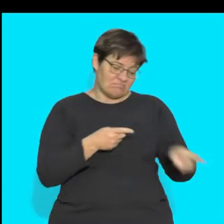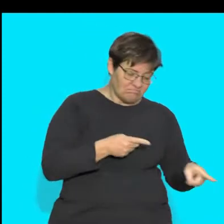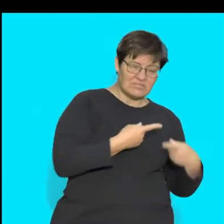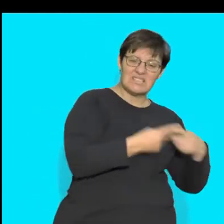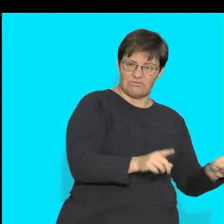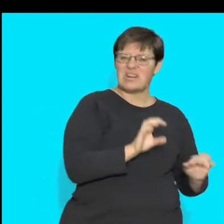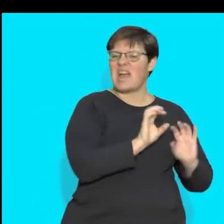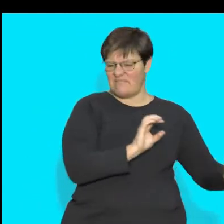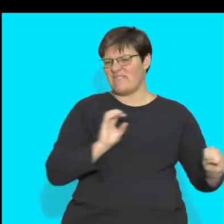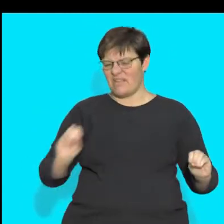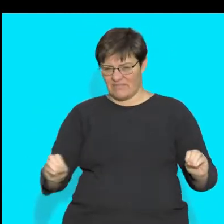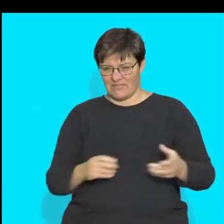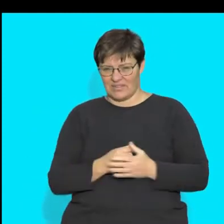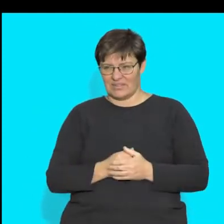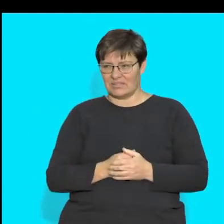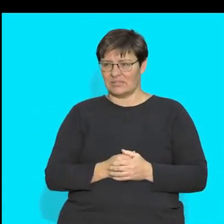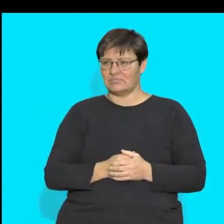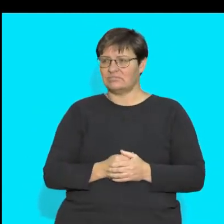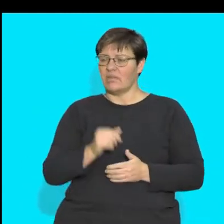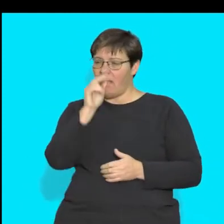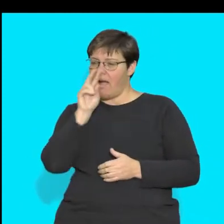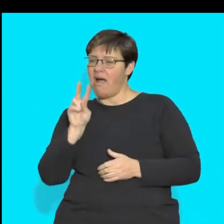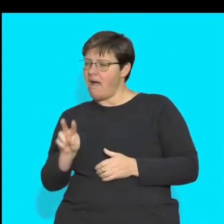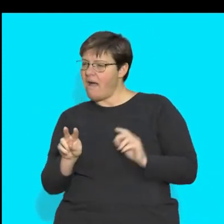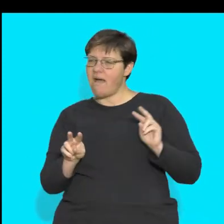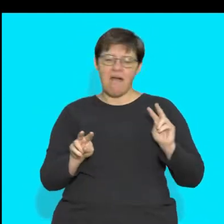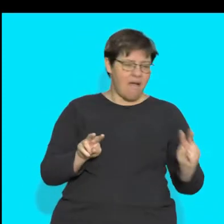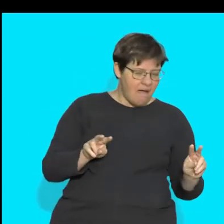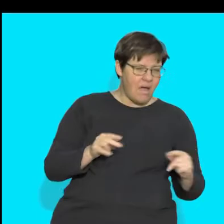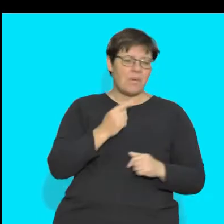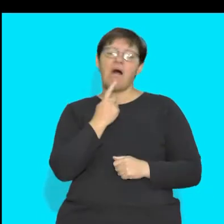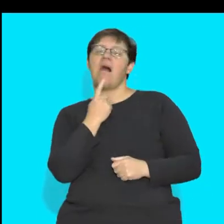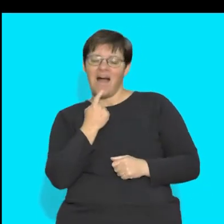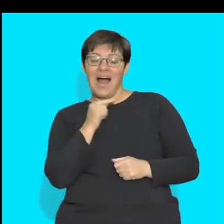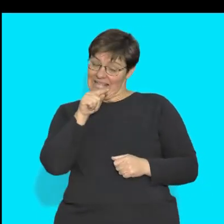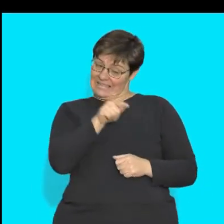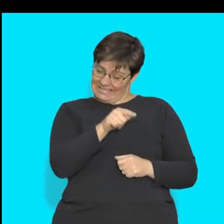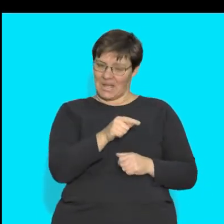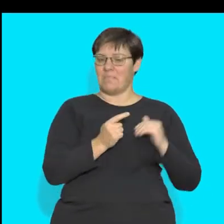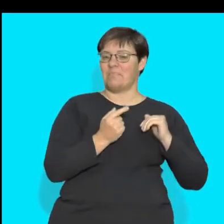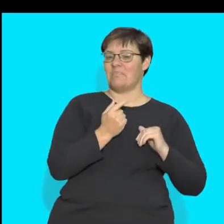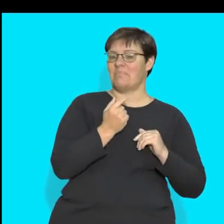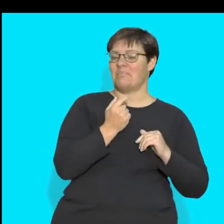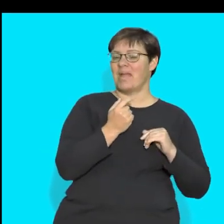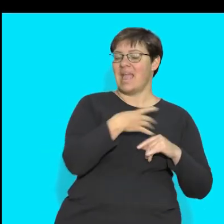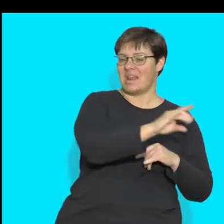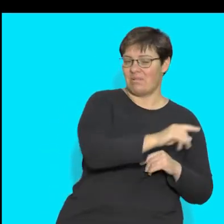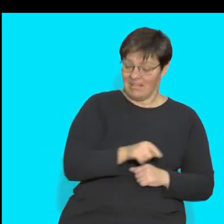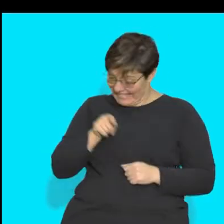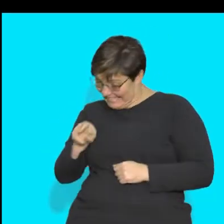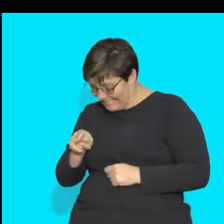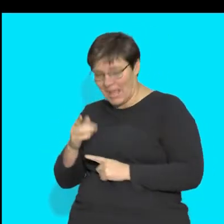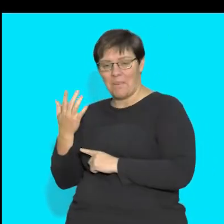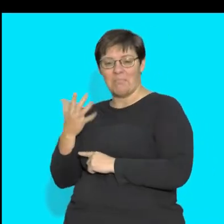Right, so when we look at the end here, we need to be able to see, is it a plant, is it an animal, and why do